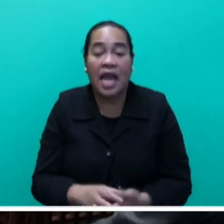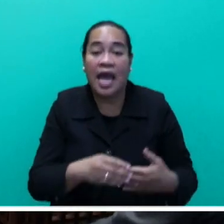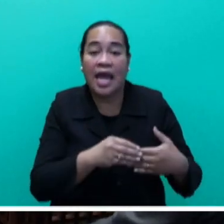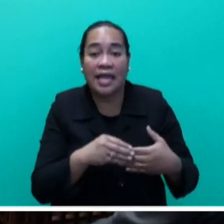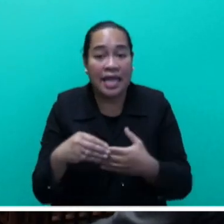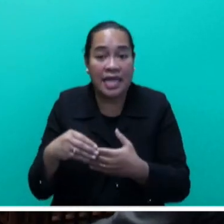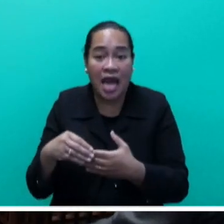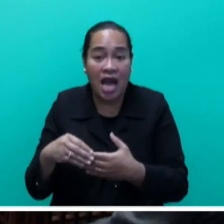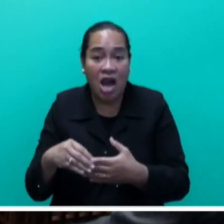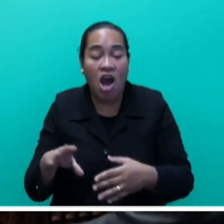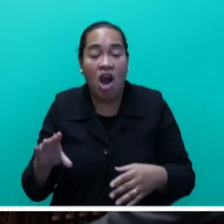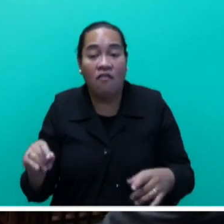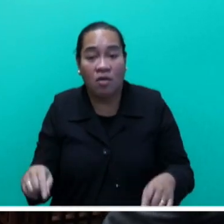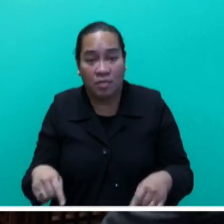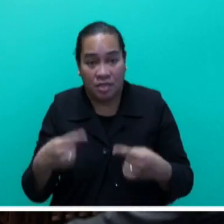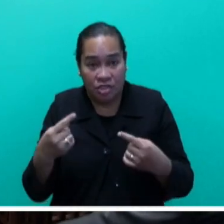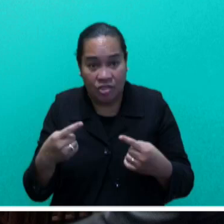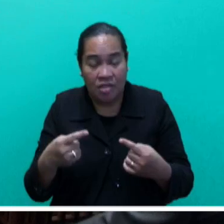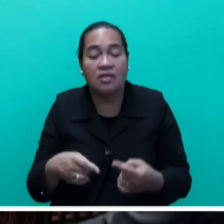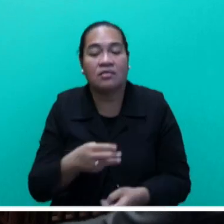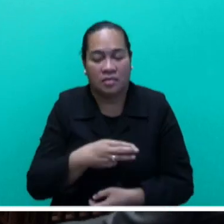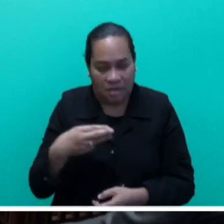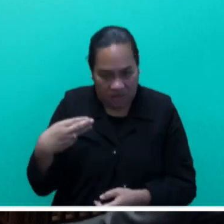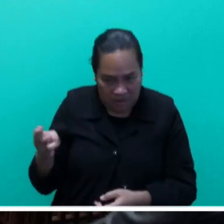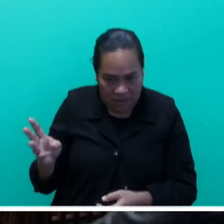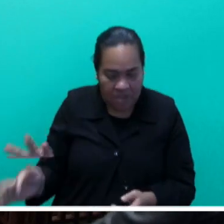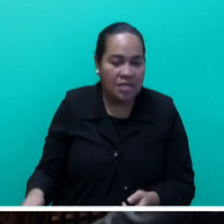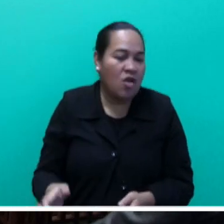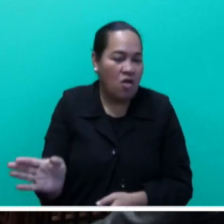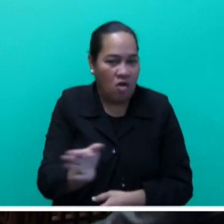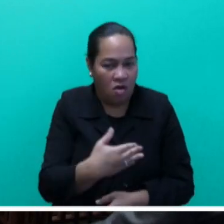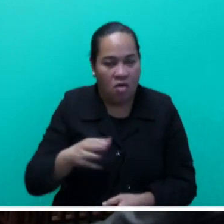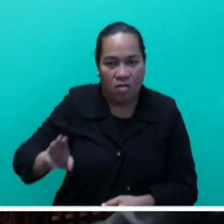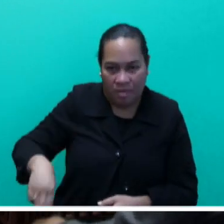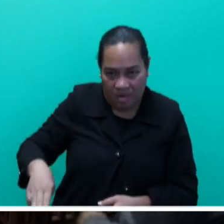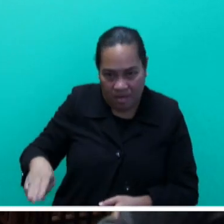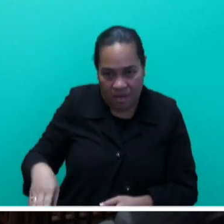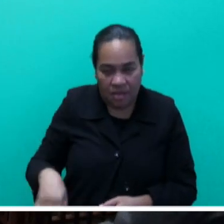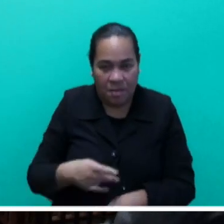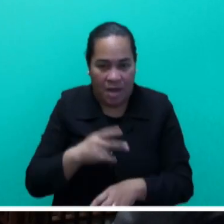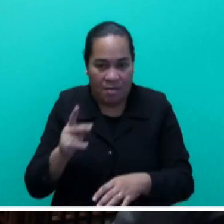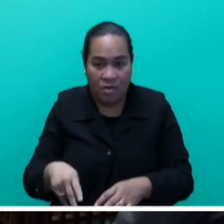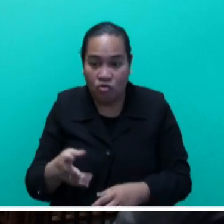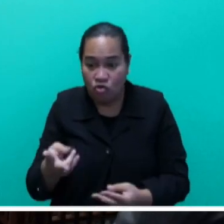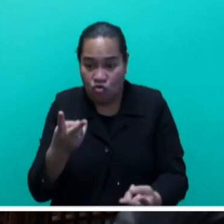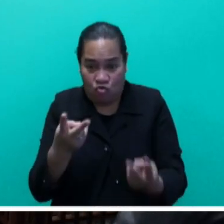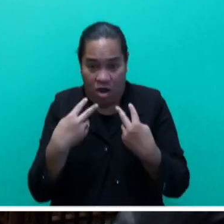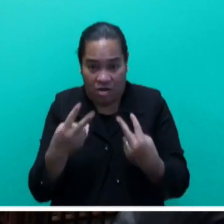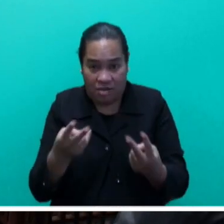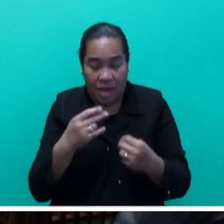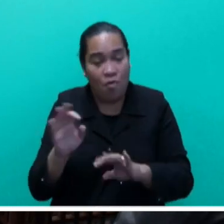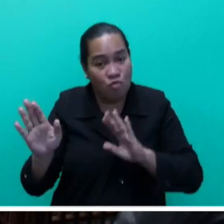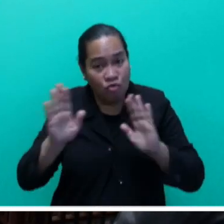Opposition, Honorable Ministers and Assistant Ministers, Honorable Members of Parliament, viewers and listeners, Bula Vinaka and good